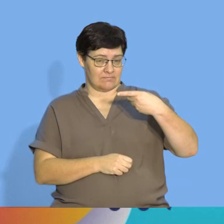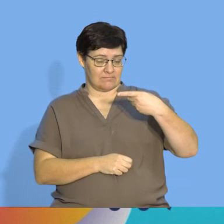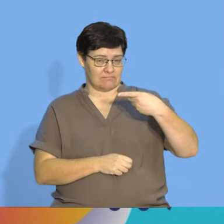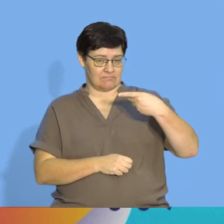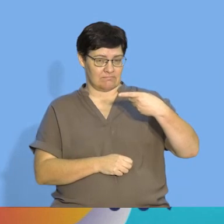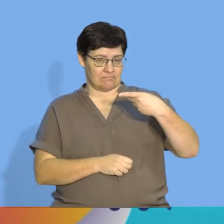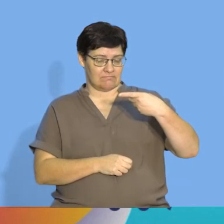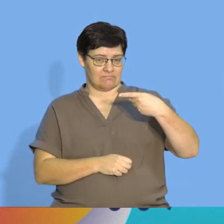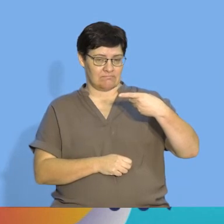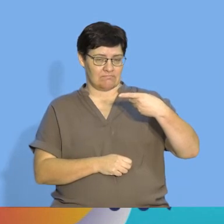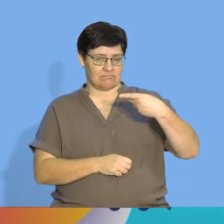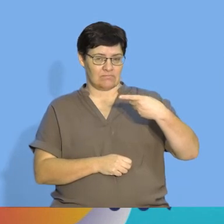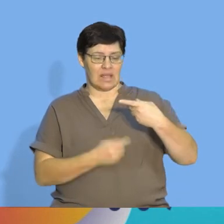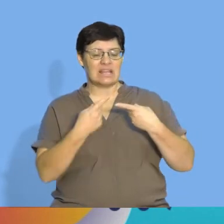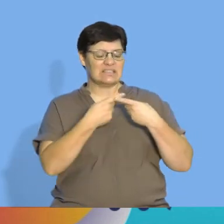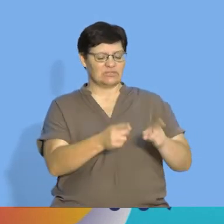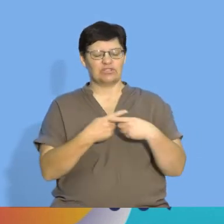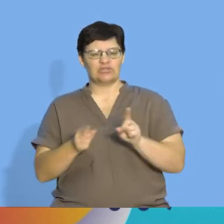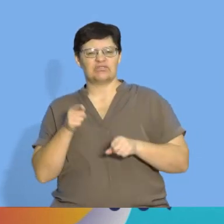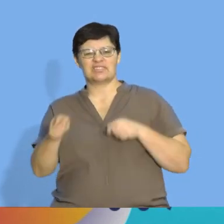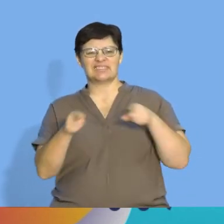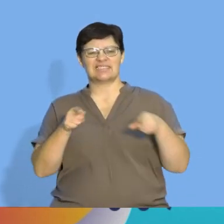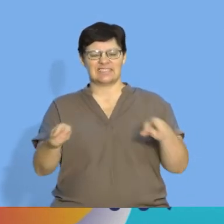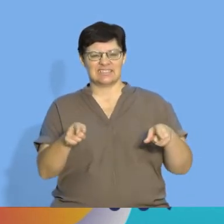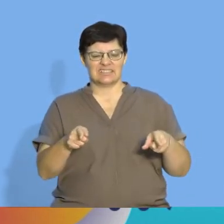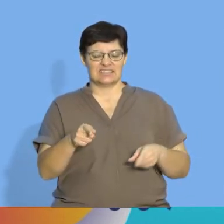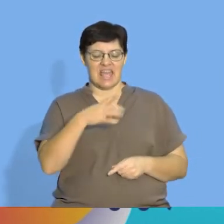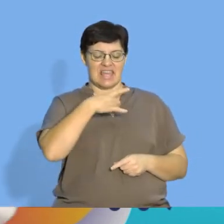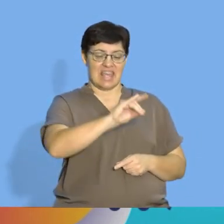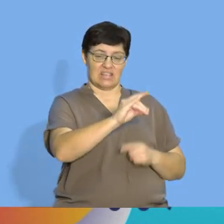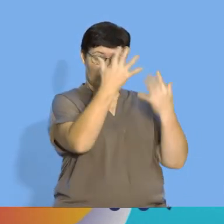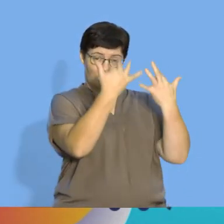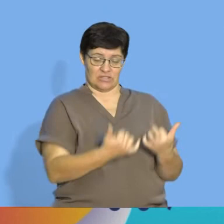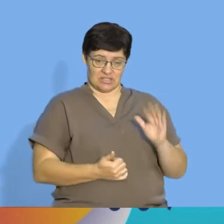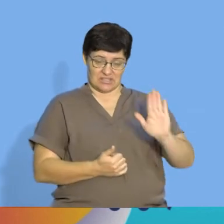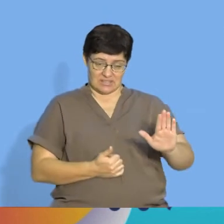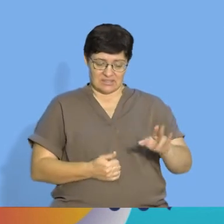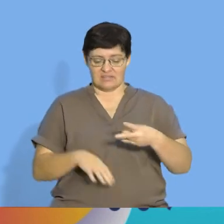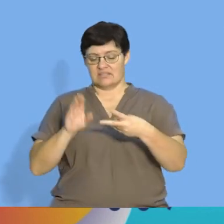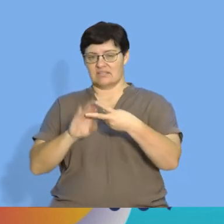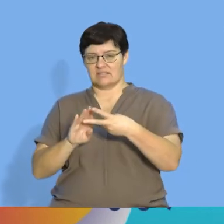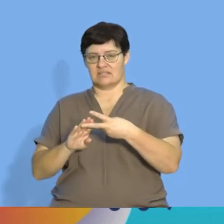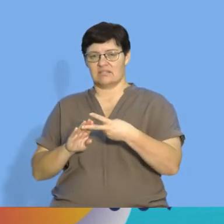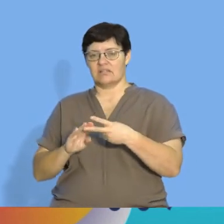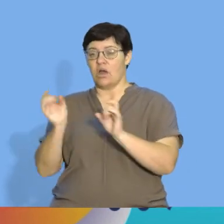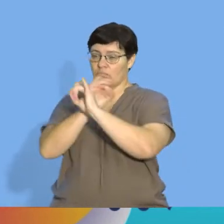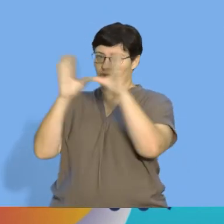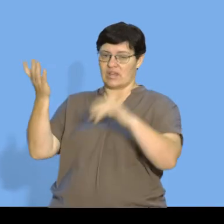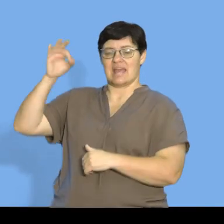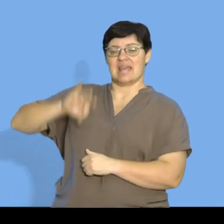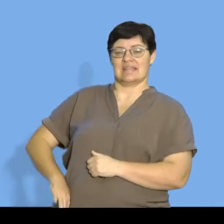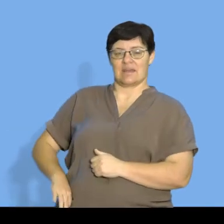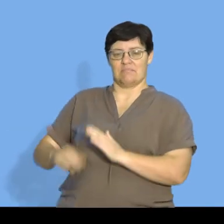lesson. Number one, we looked at the primary differences between your cash budget